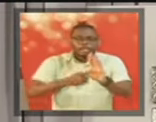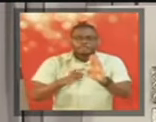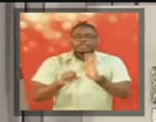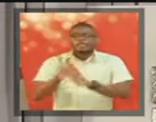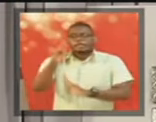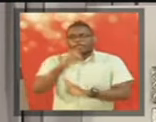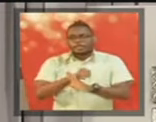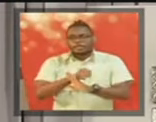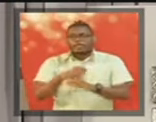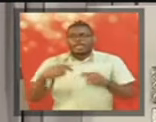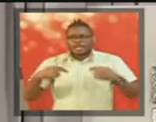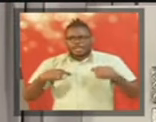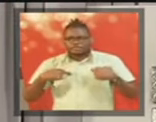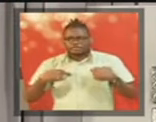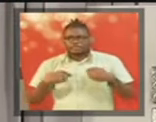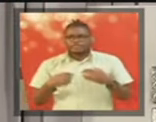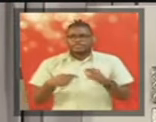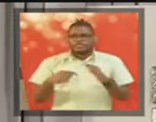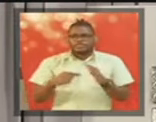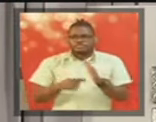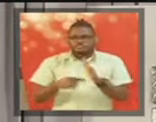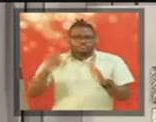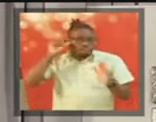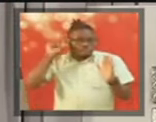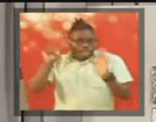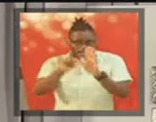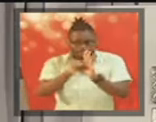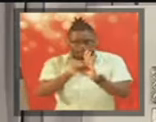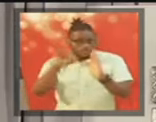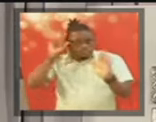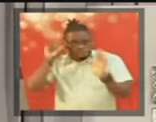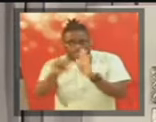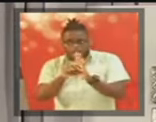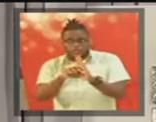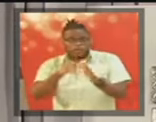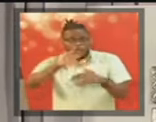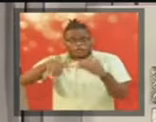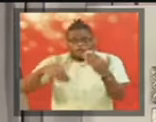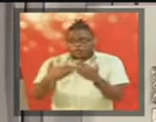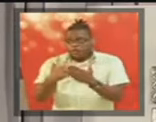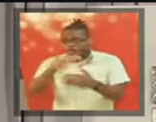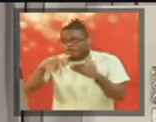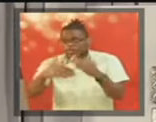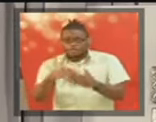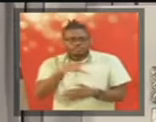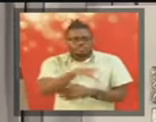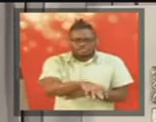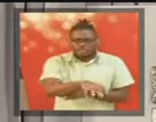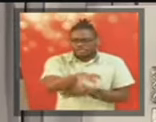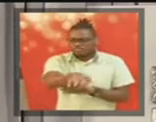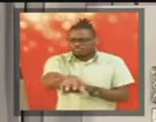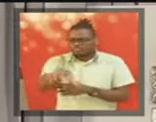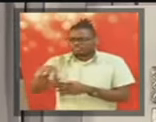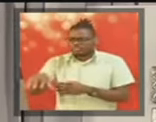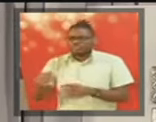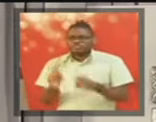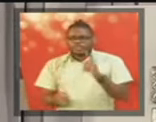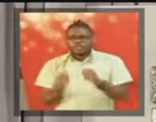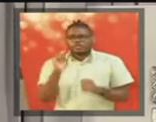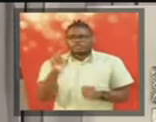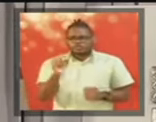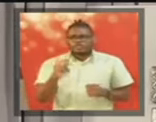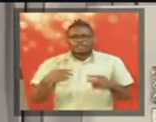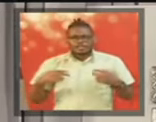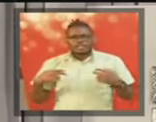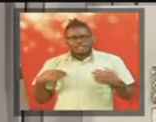graphs and charts for all the other counties in Trinidad and Tobago. So that data is available to us and can be shared with the press at a later